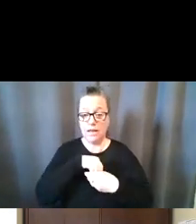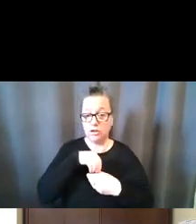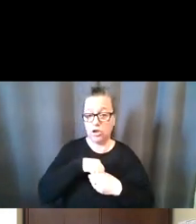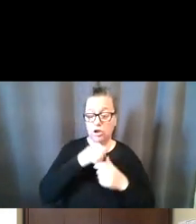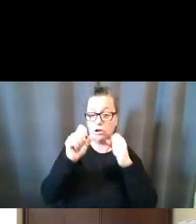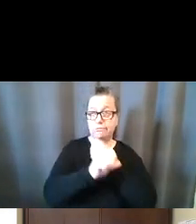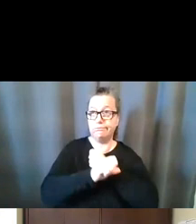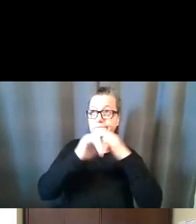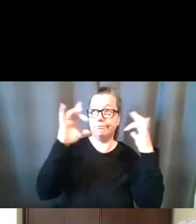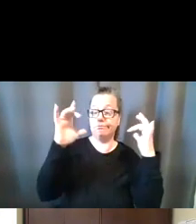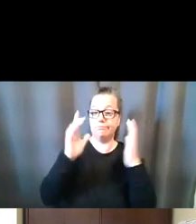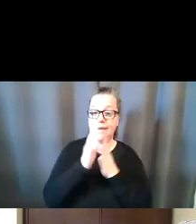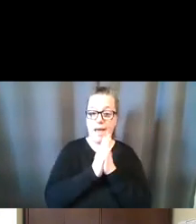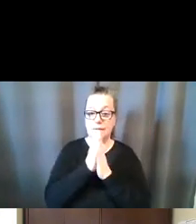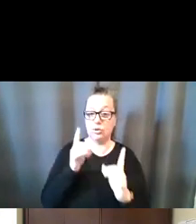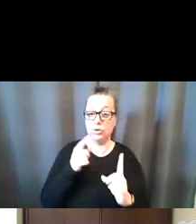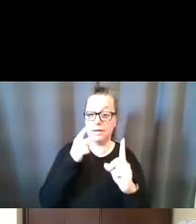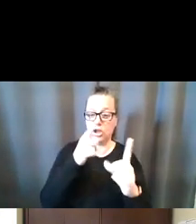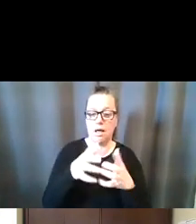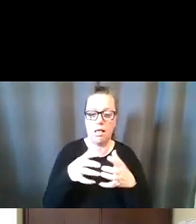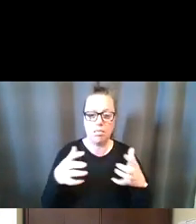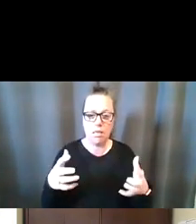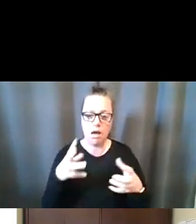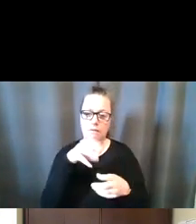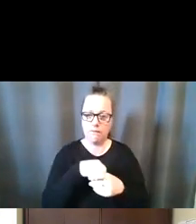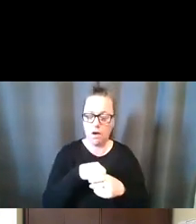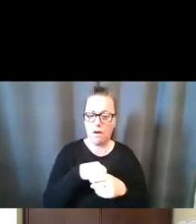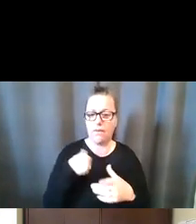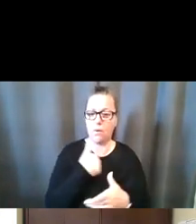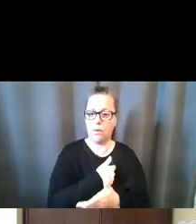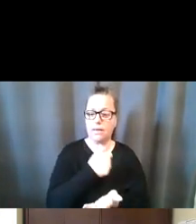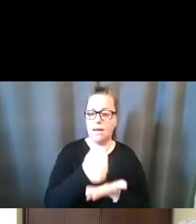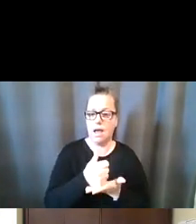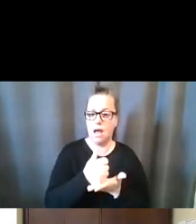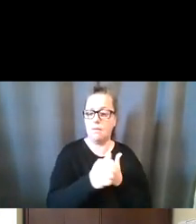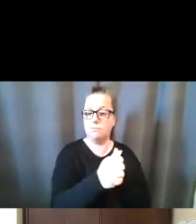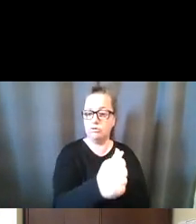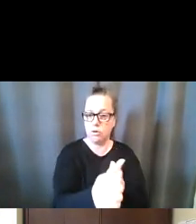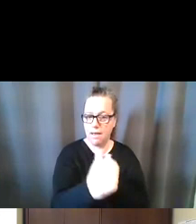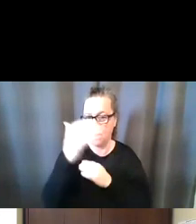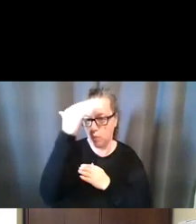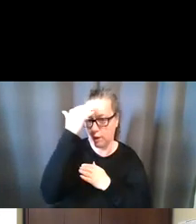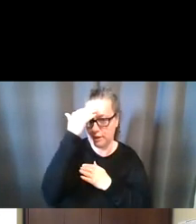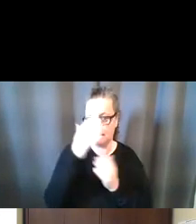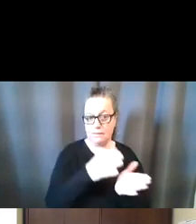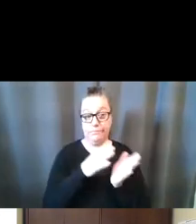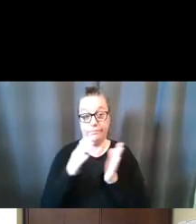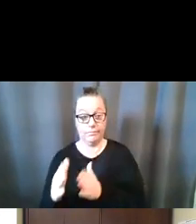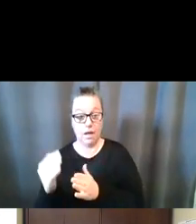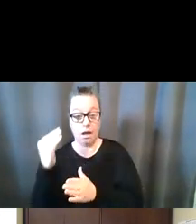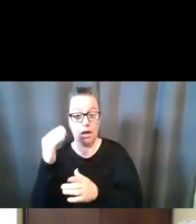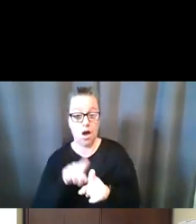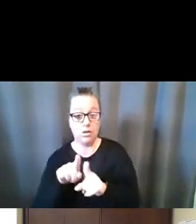aspiration. There's a lot of things at play that we can use to help drive awareness of the need for change. But we also know that there